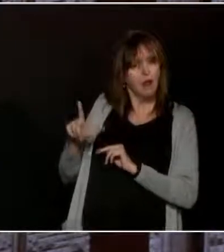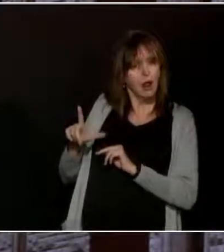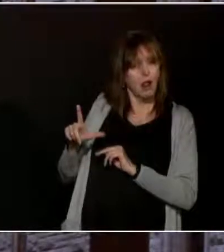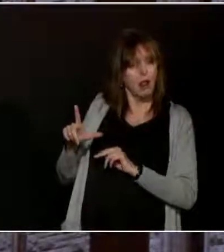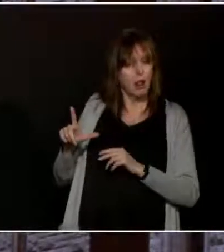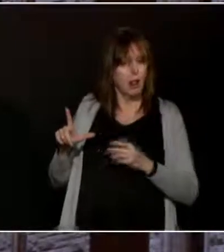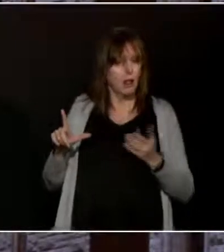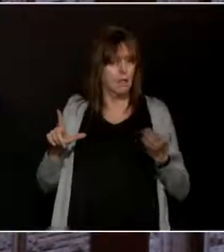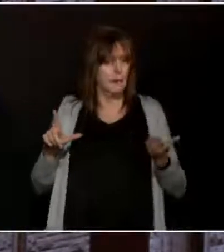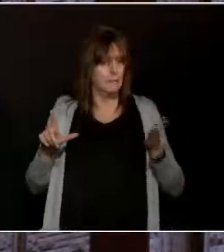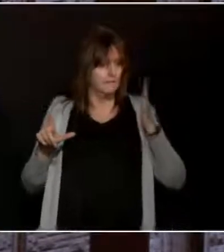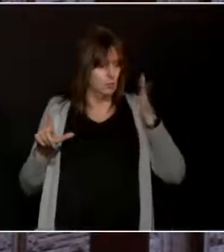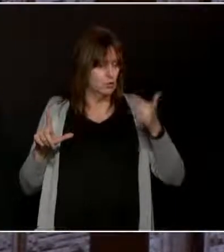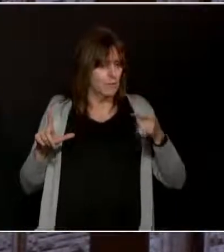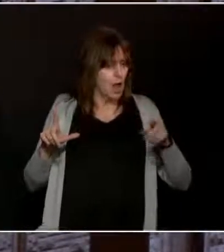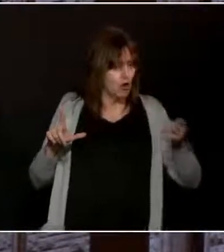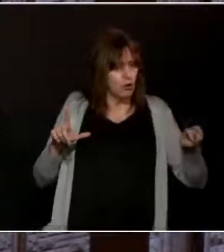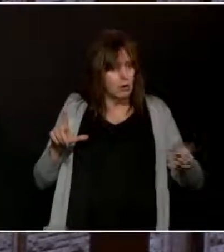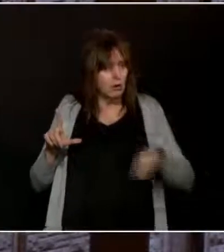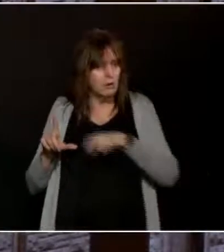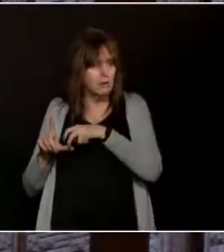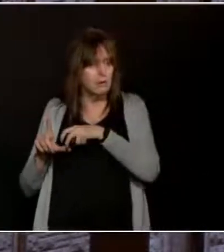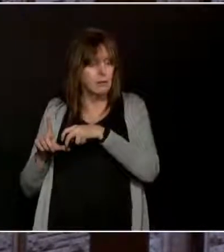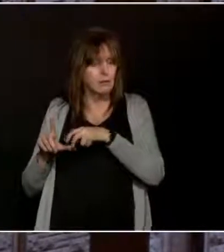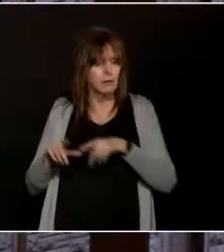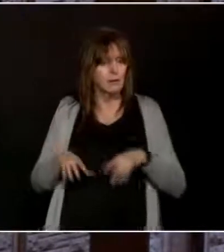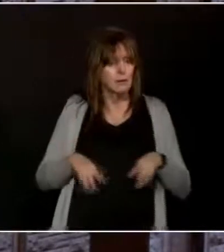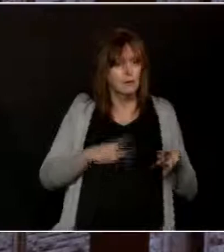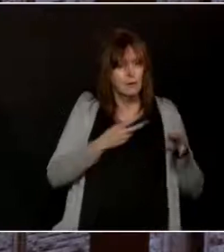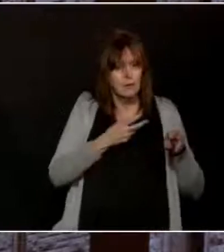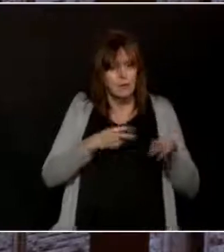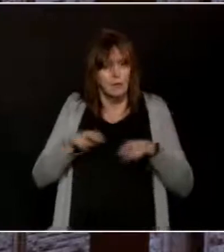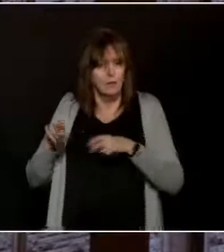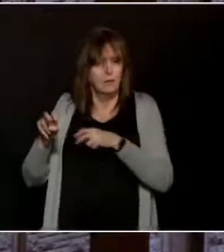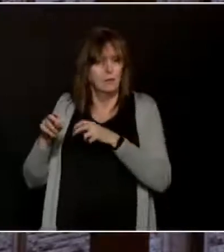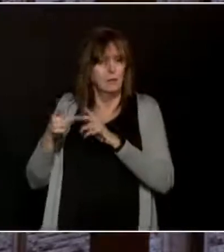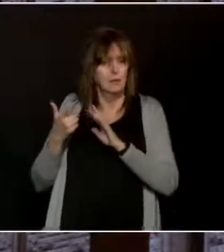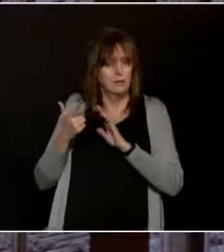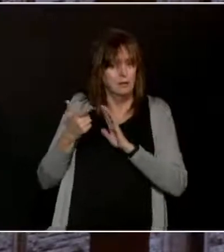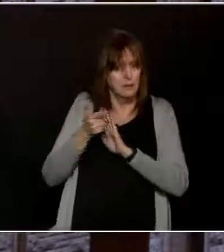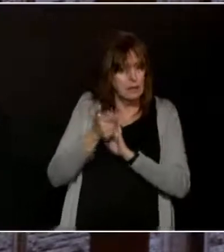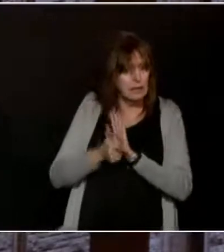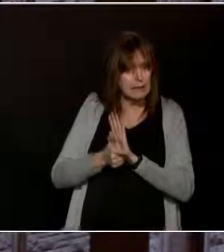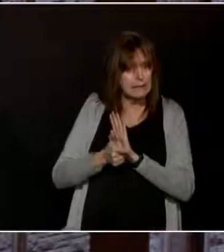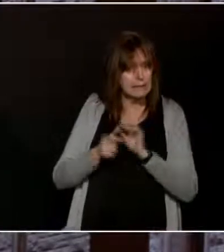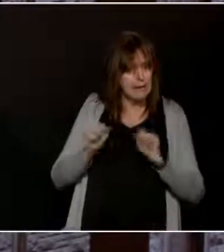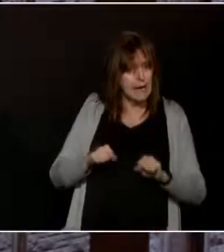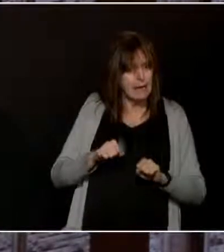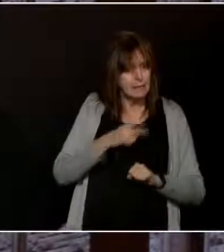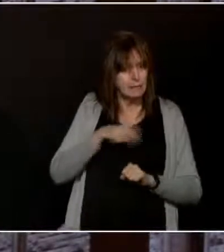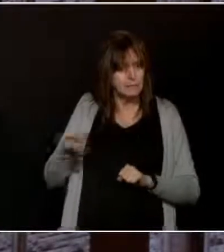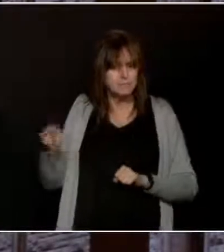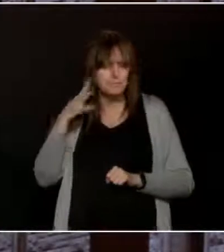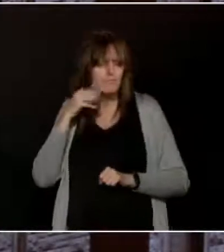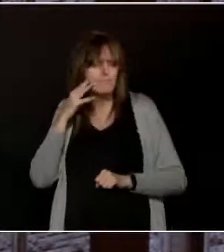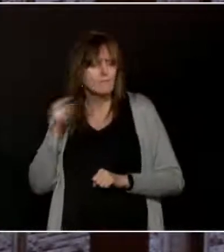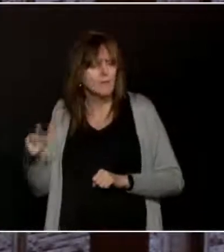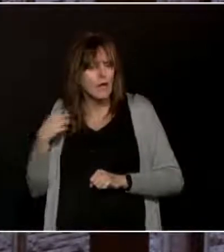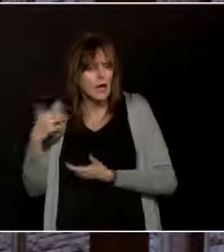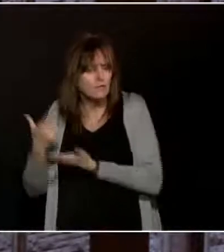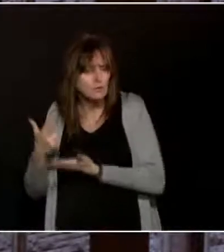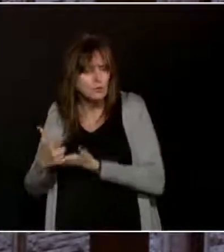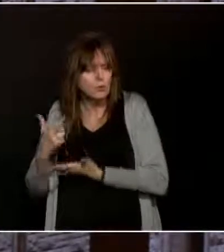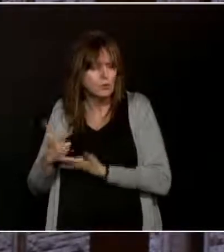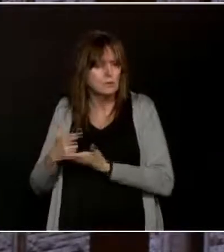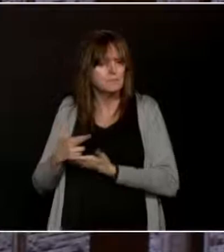and candidates coming into the league. And so they went through that and they want it done properly and carefully. So we're continuing our discussions,